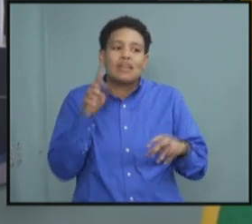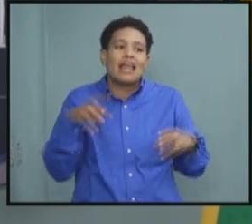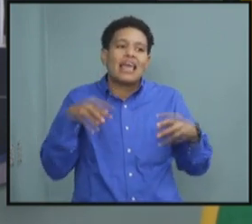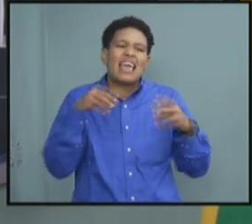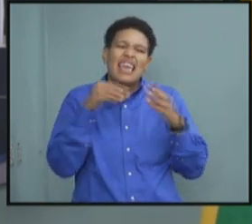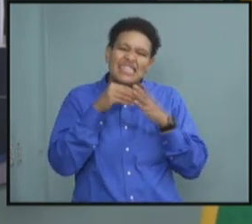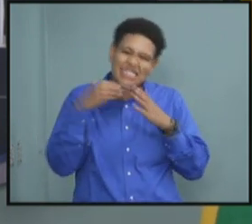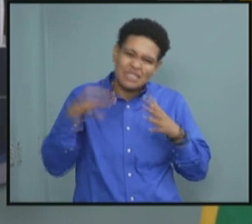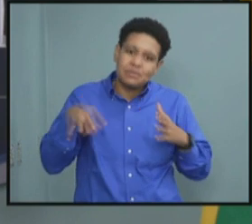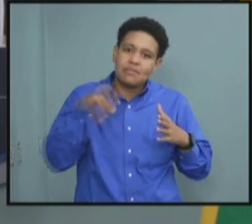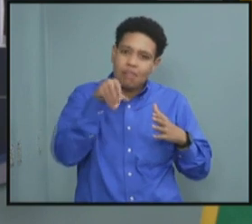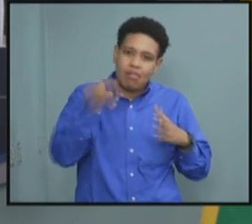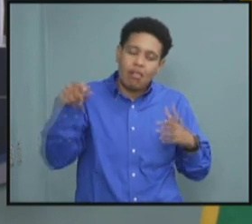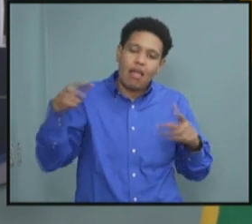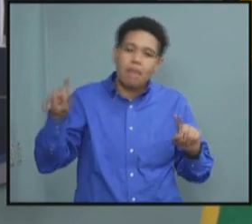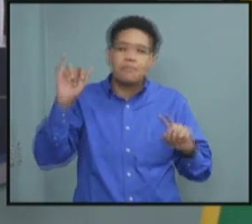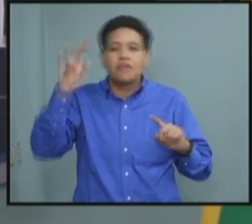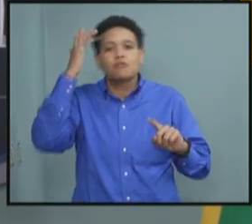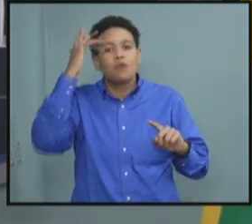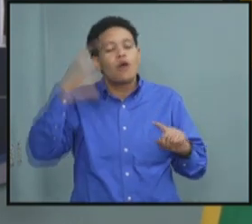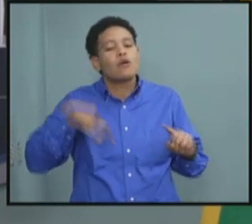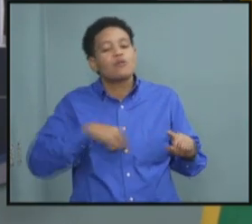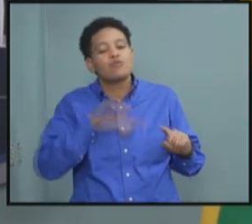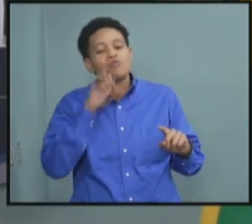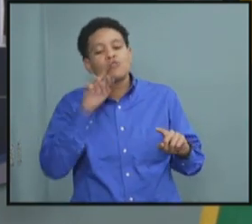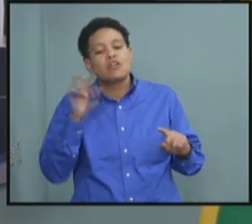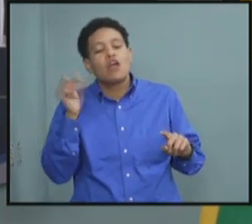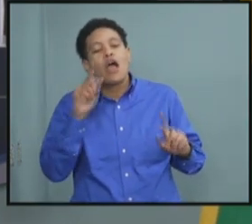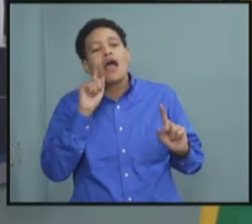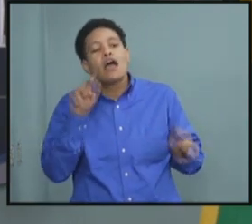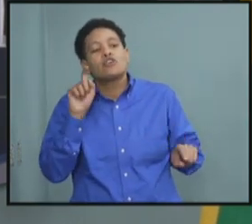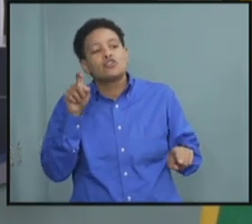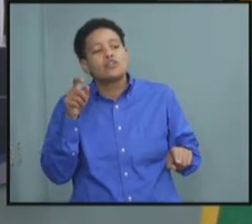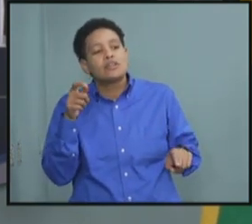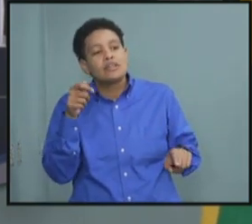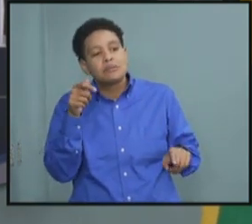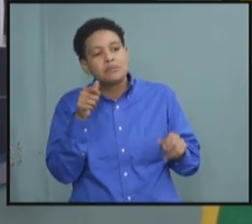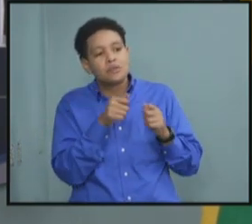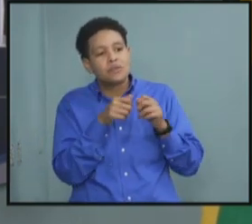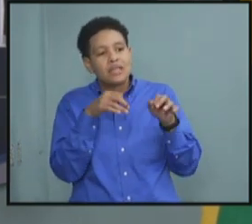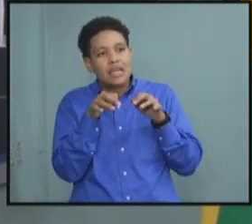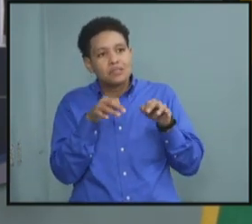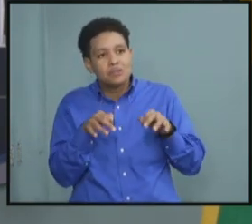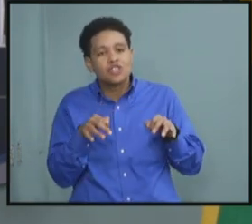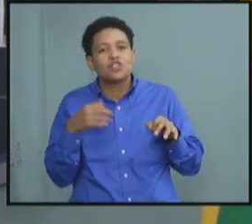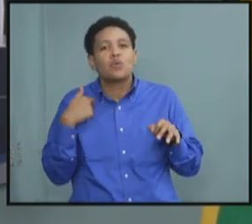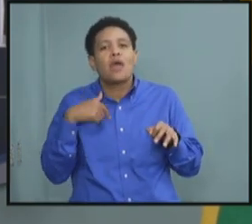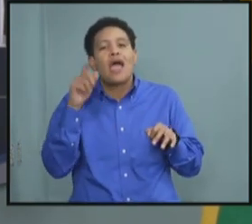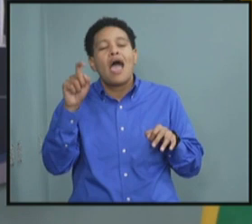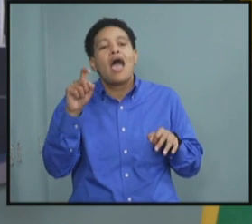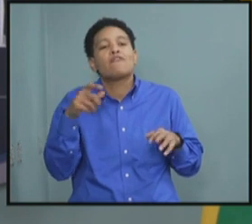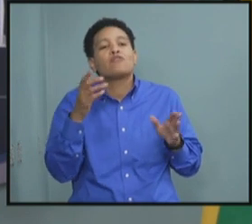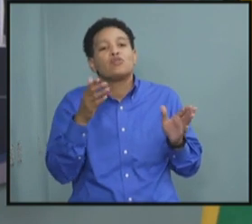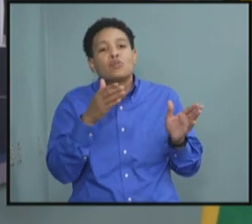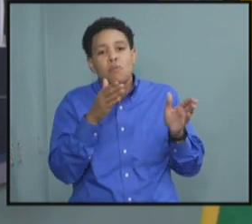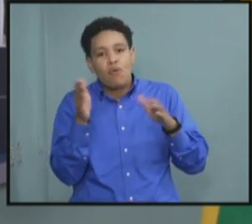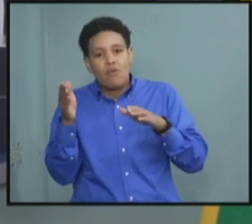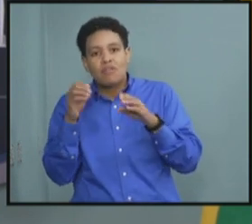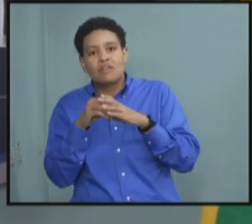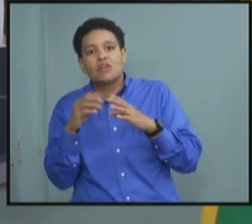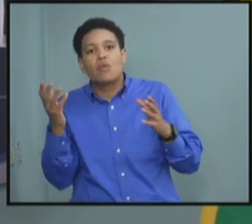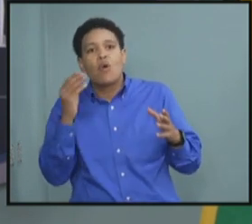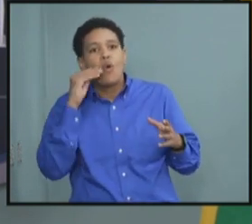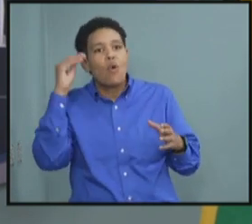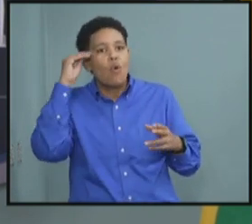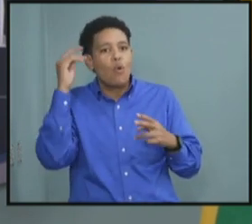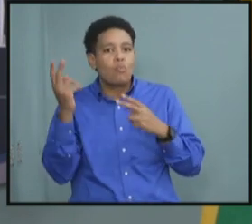expensive venture, which is why all answers should come with a little bit of explanation. We have to move into the